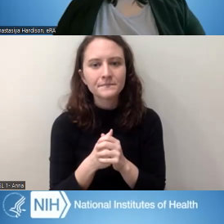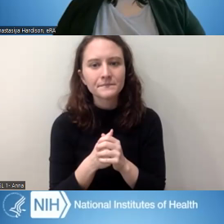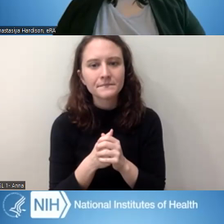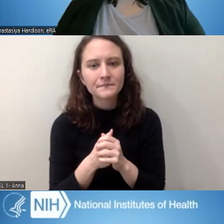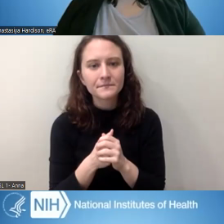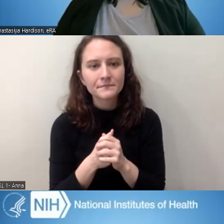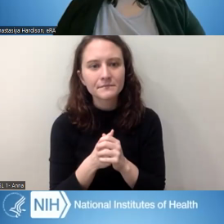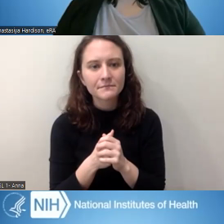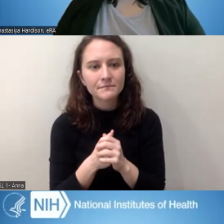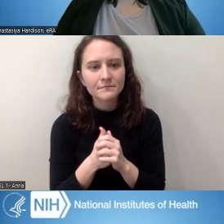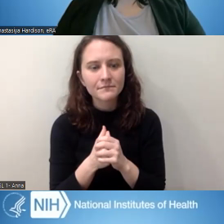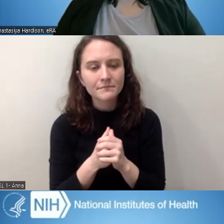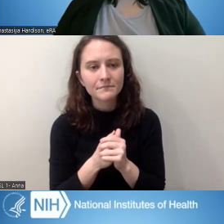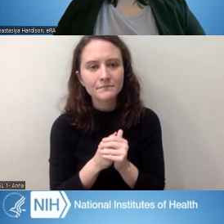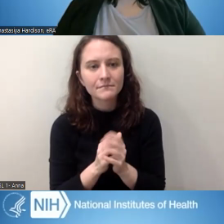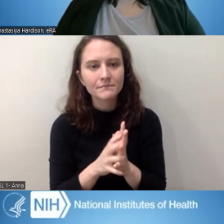We have